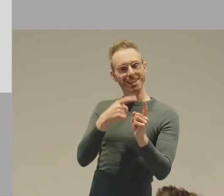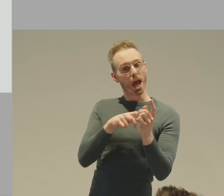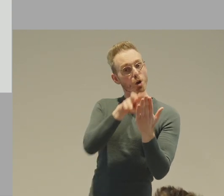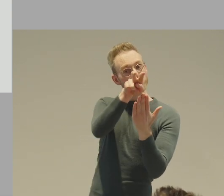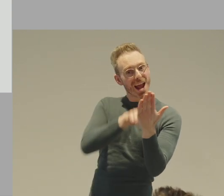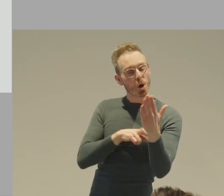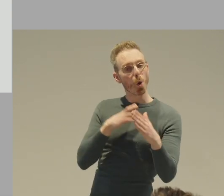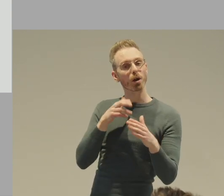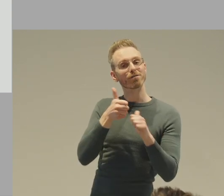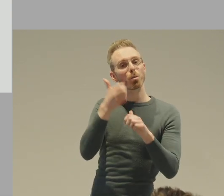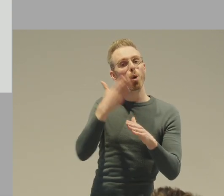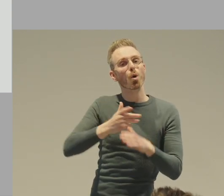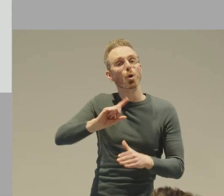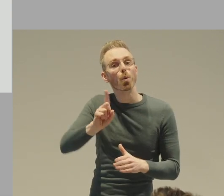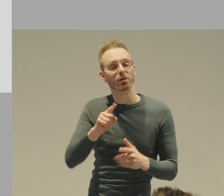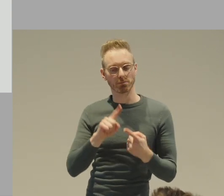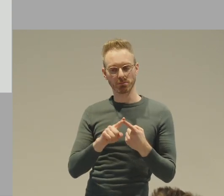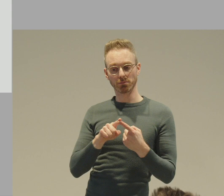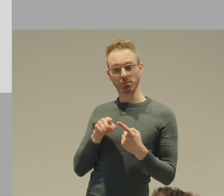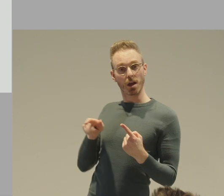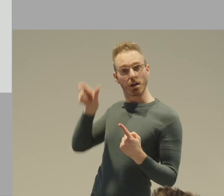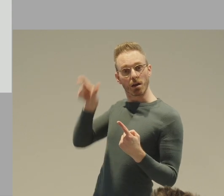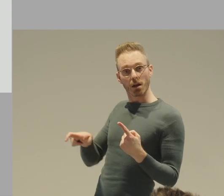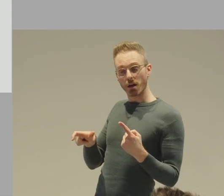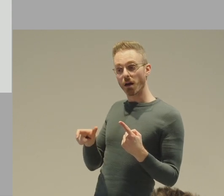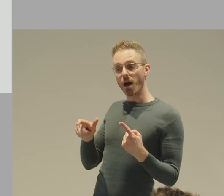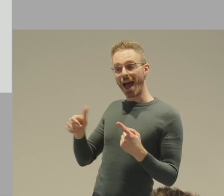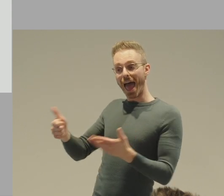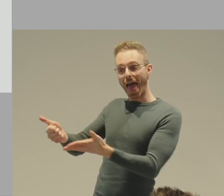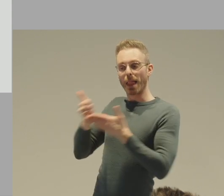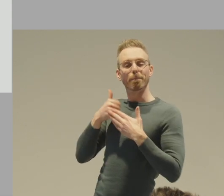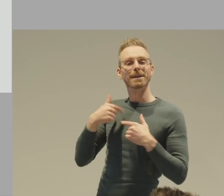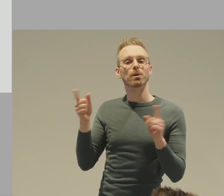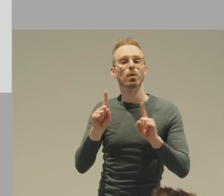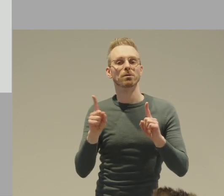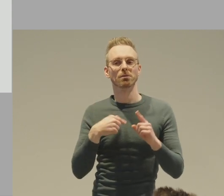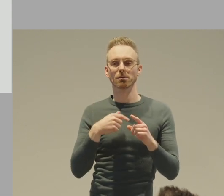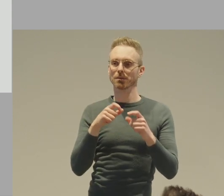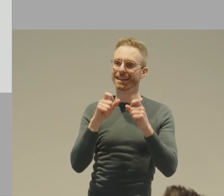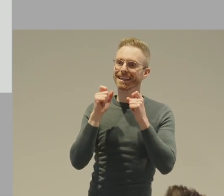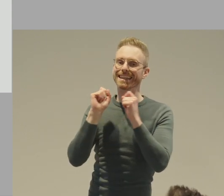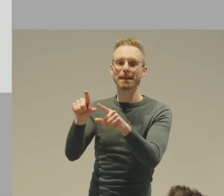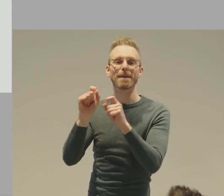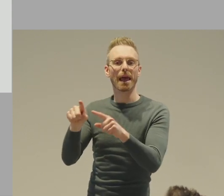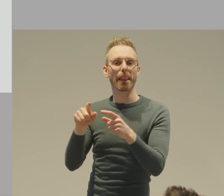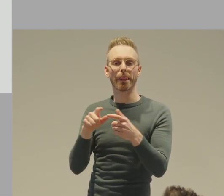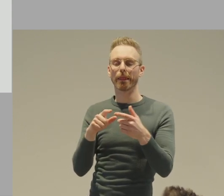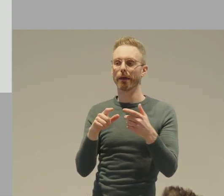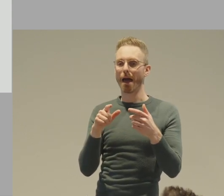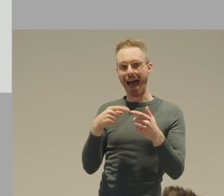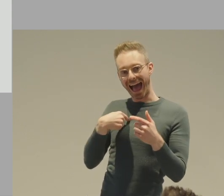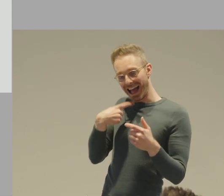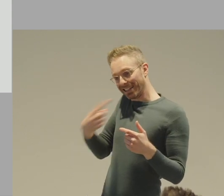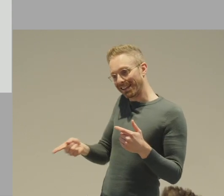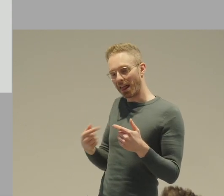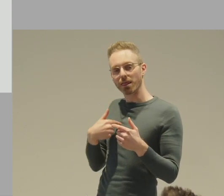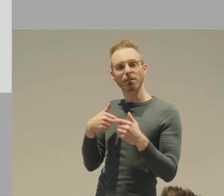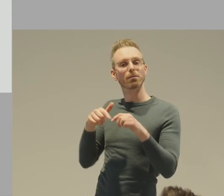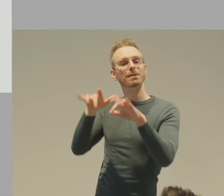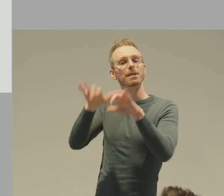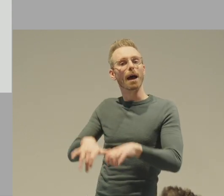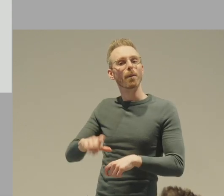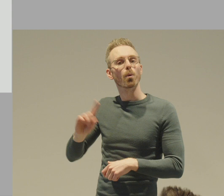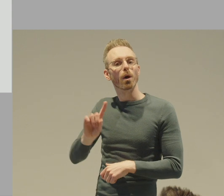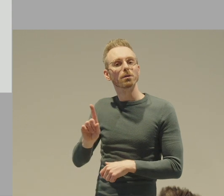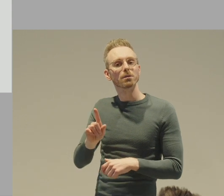with them and I dictate to them what to write. I tell them what to write. I just can't type it, but I'm telling them what to write. Not a support